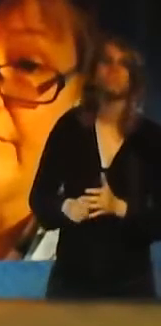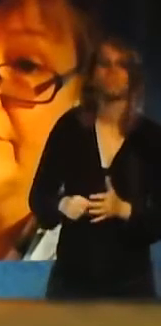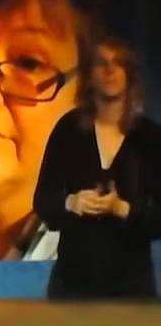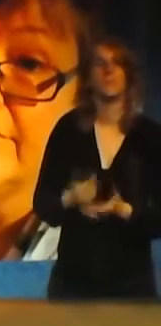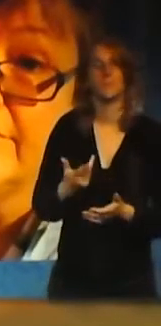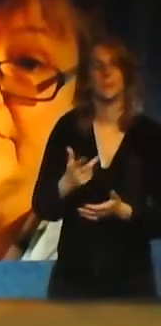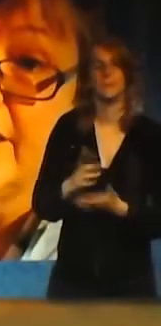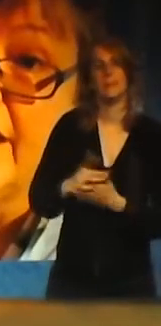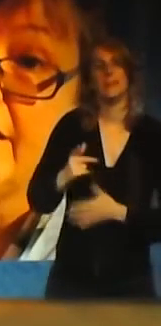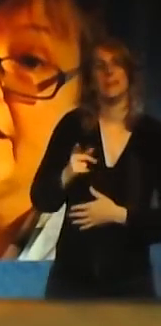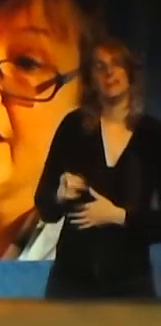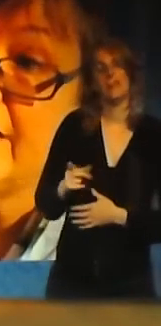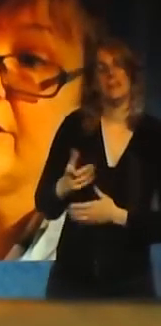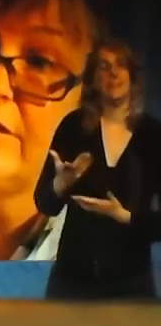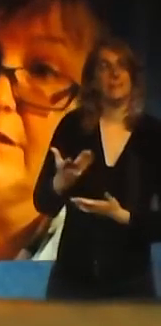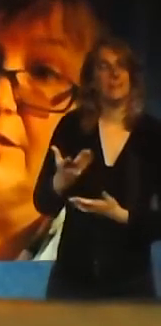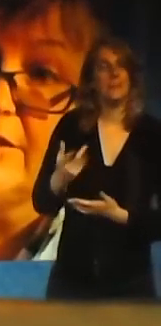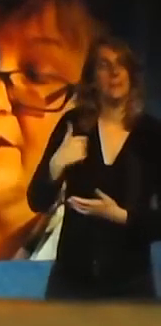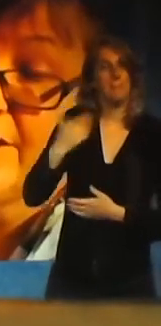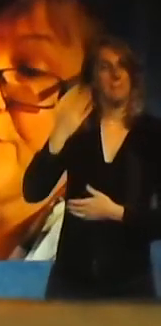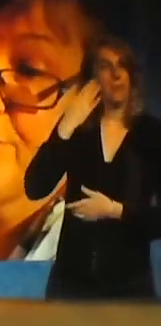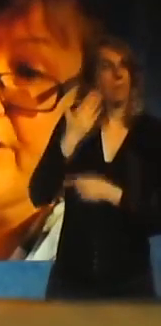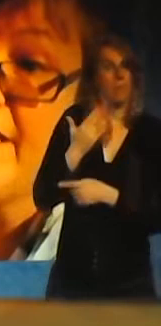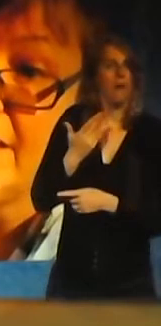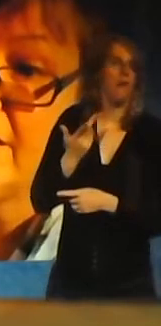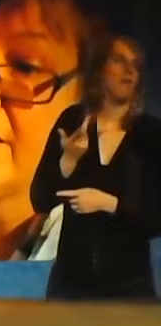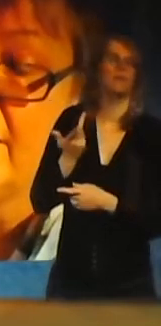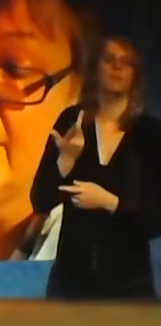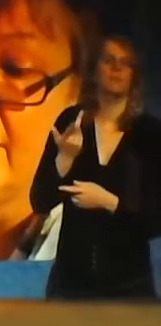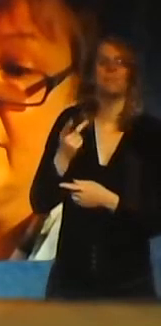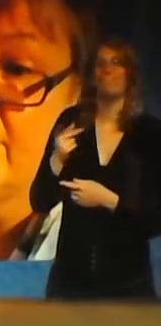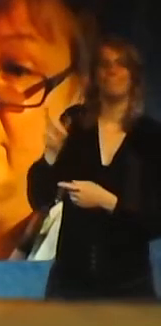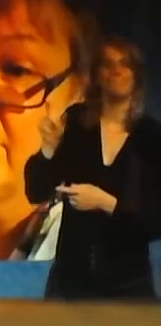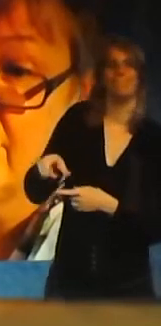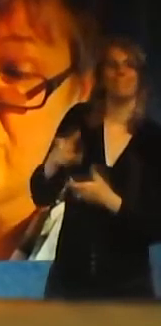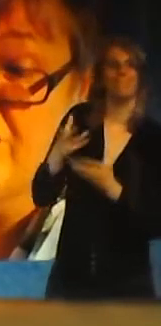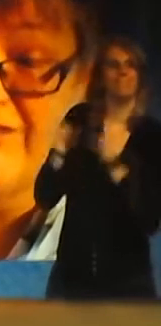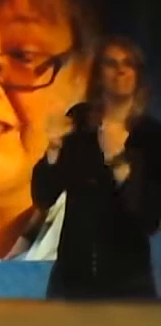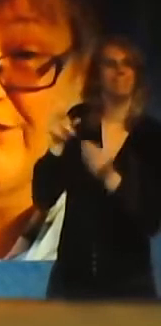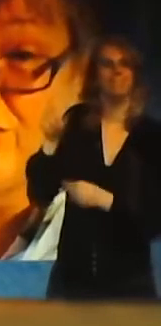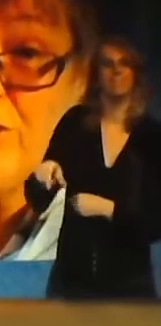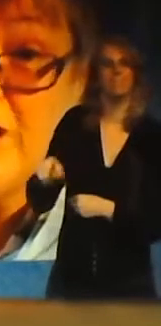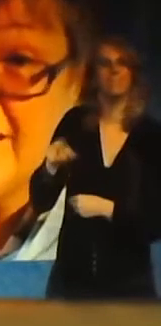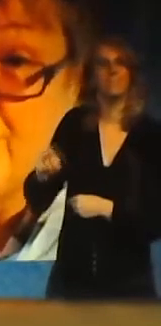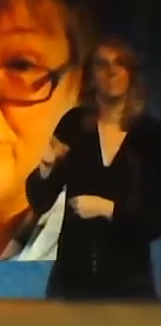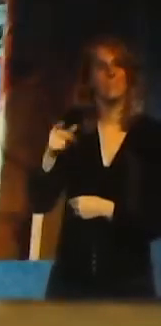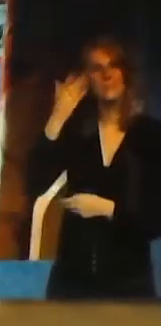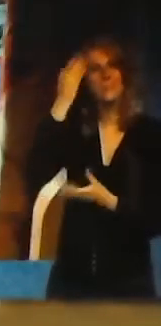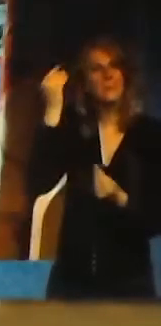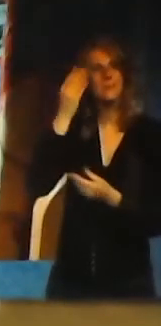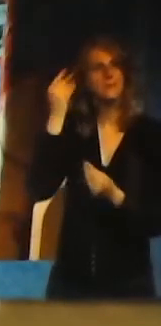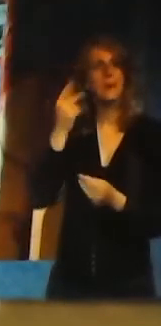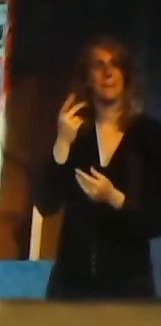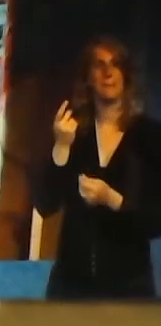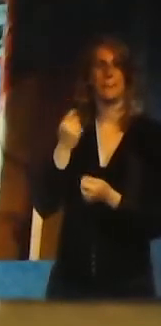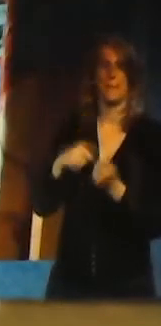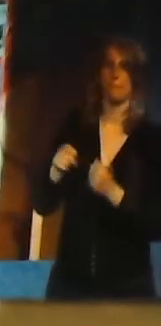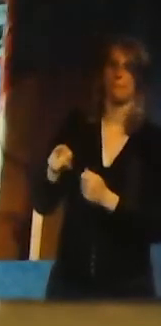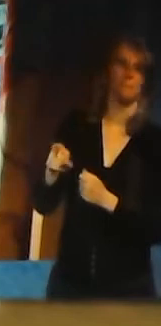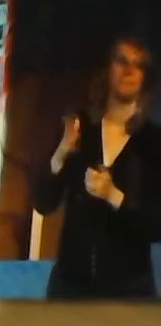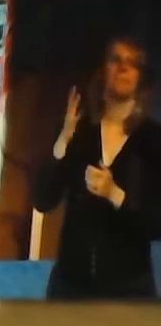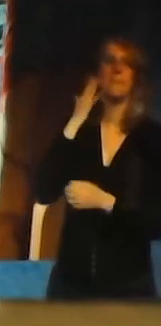mother, and as the disease progresses, she doesn't really even look like my mum used to look, which is